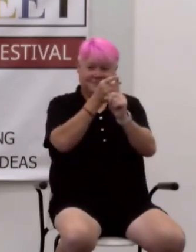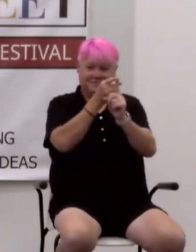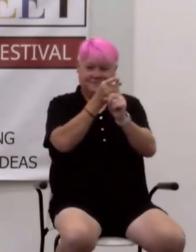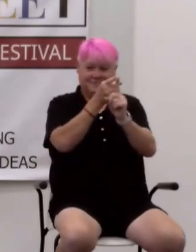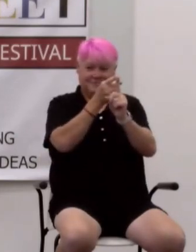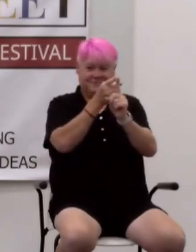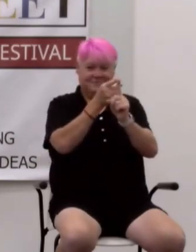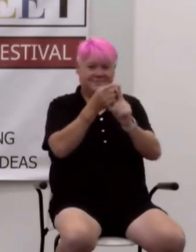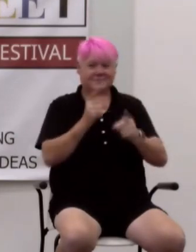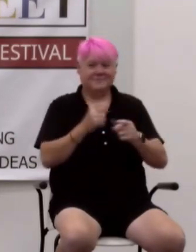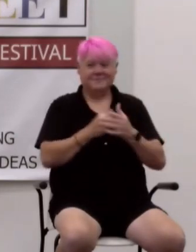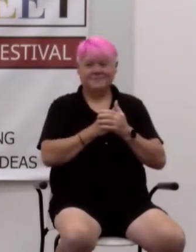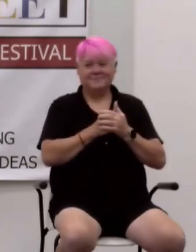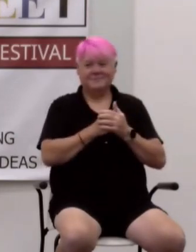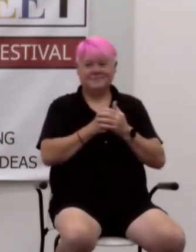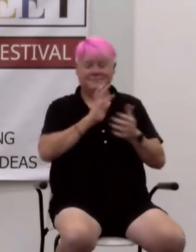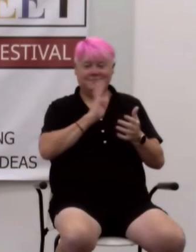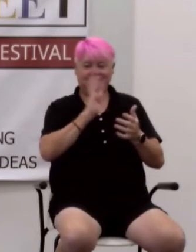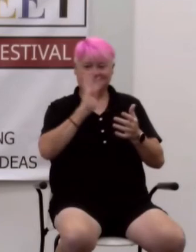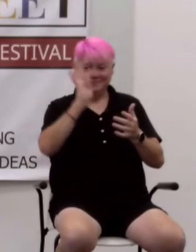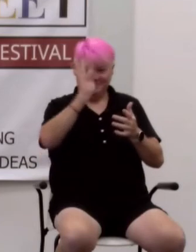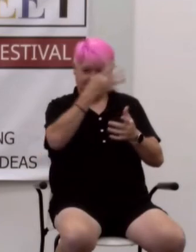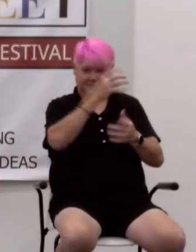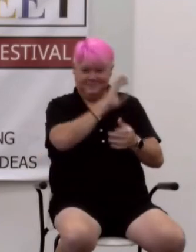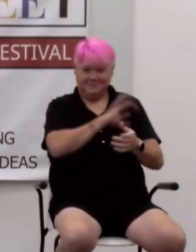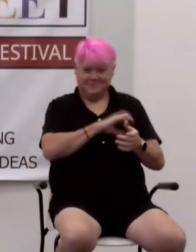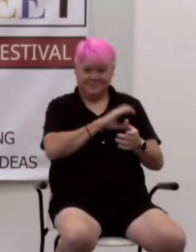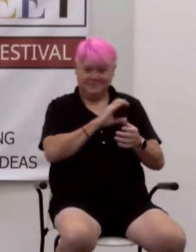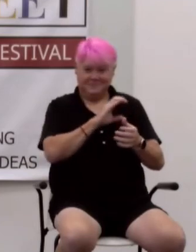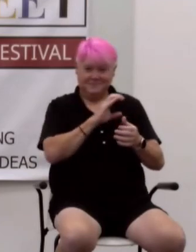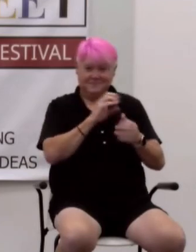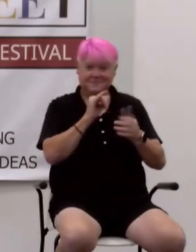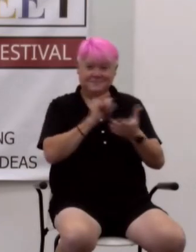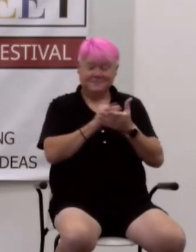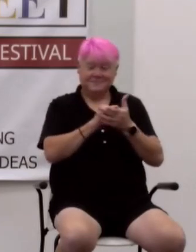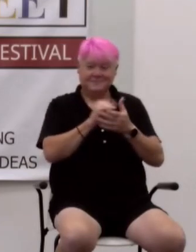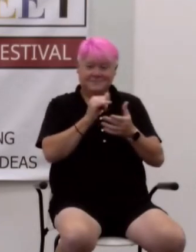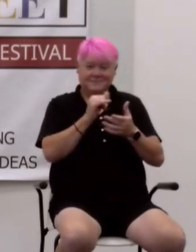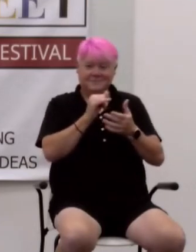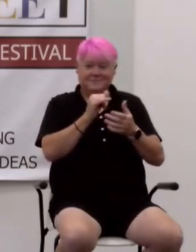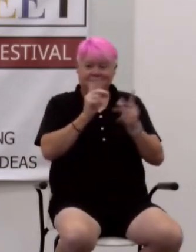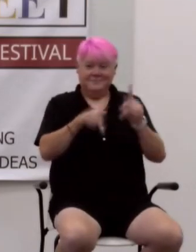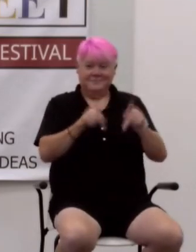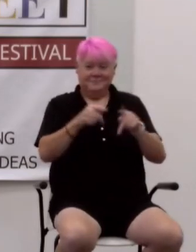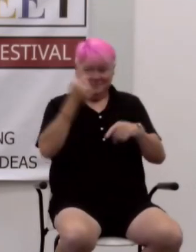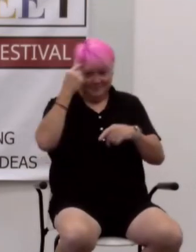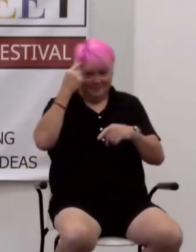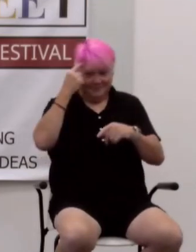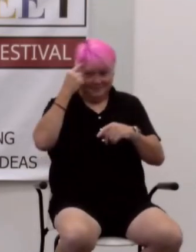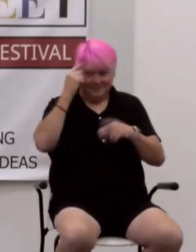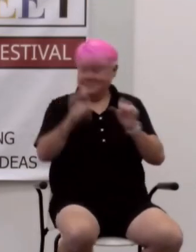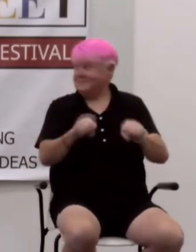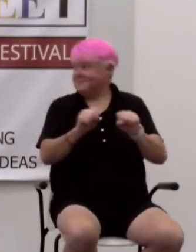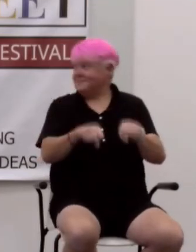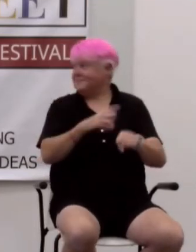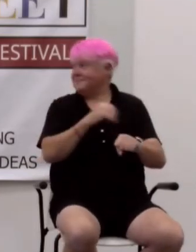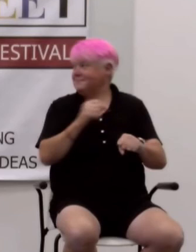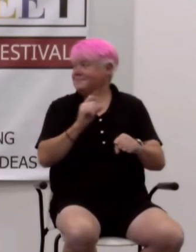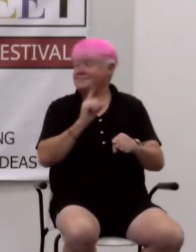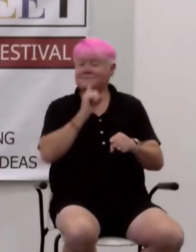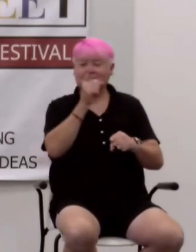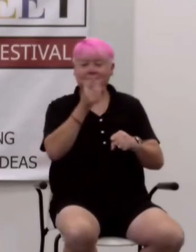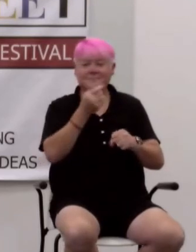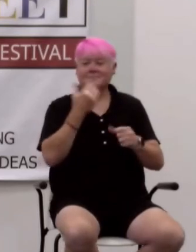writing fiction, is to create characters that people feel are possible and real. So thank